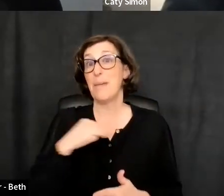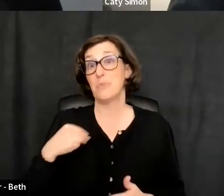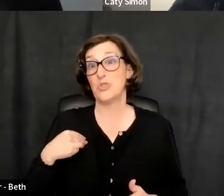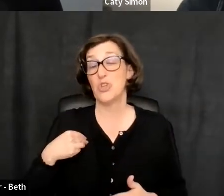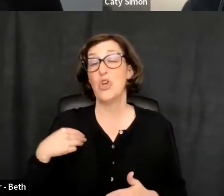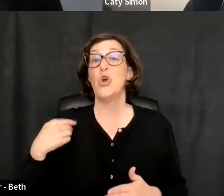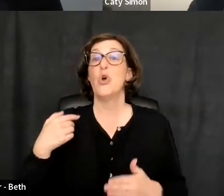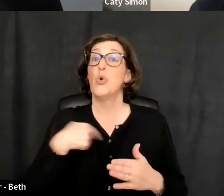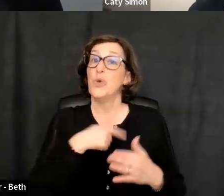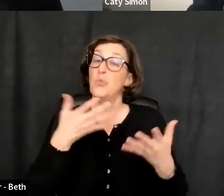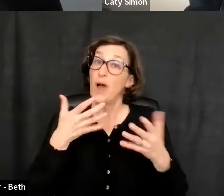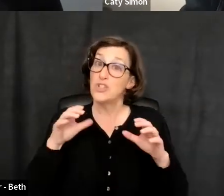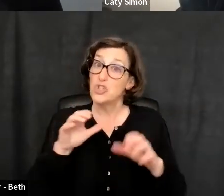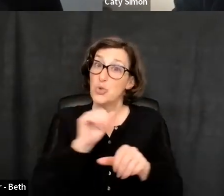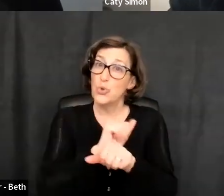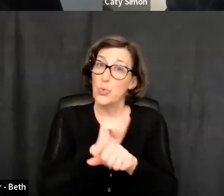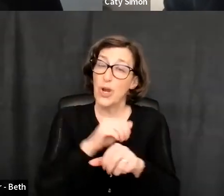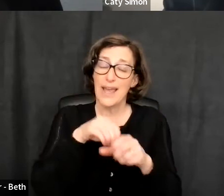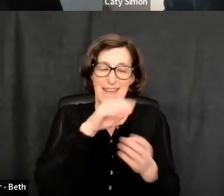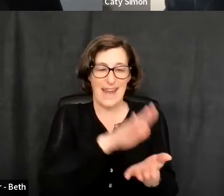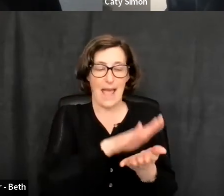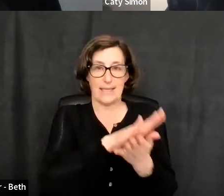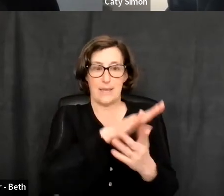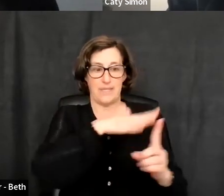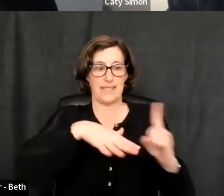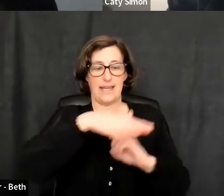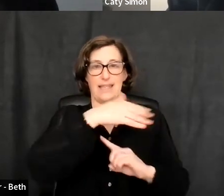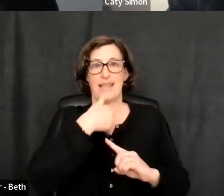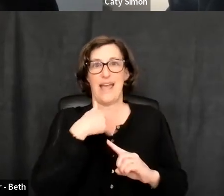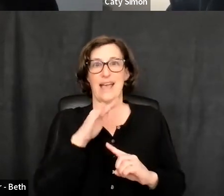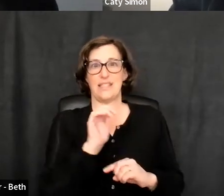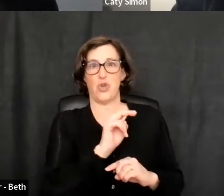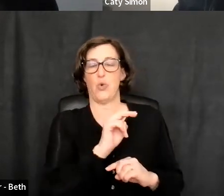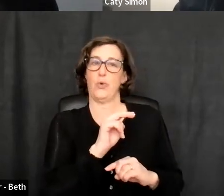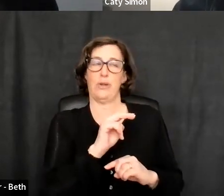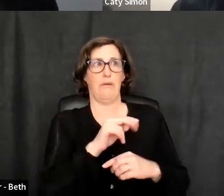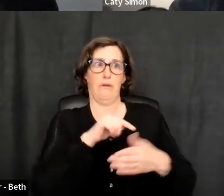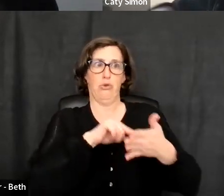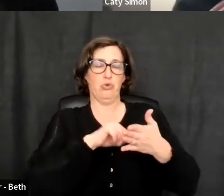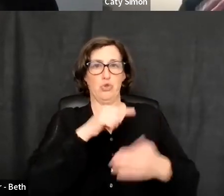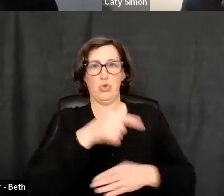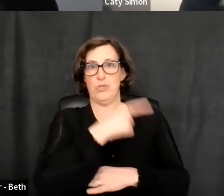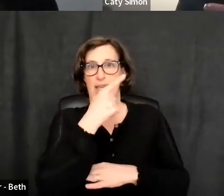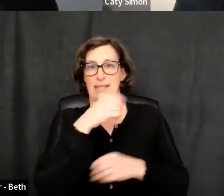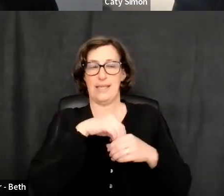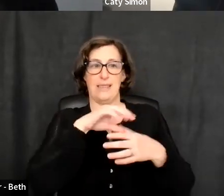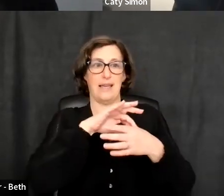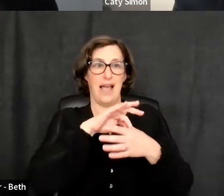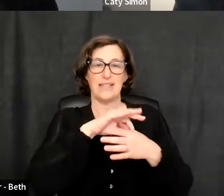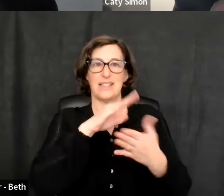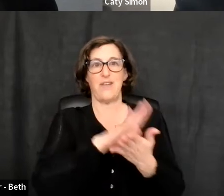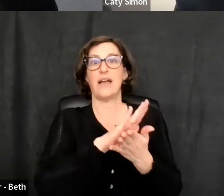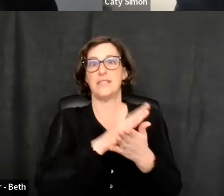work, like partly in an academic setting that has its own rhythms and deadlines, like in the context of these academic norms, which